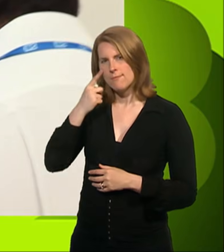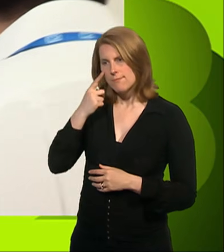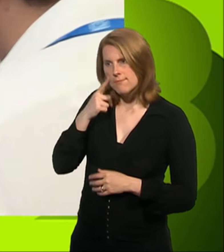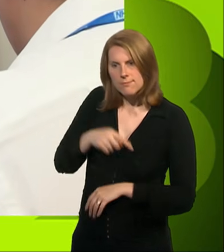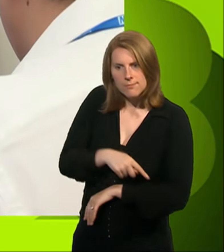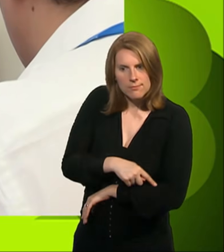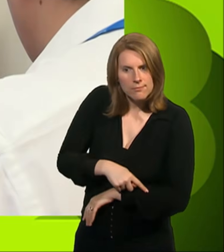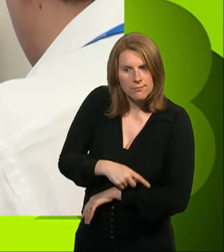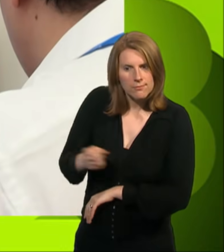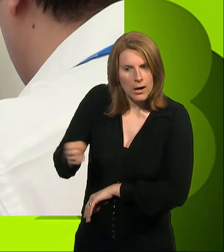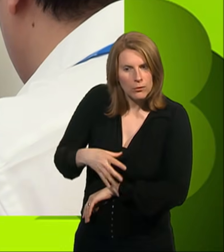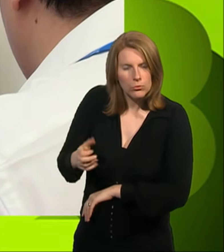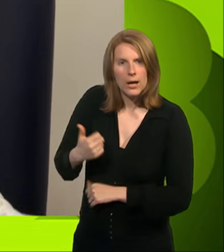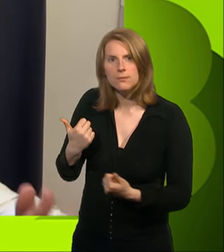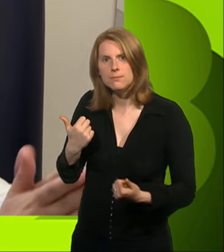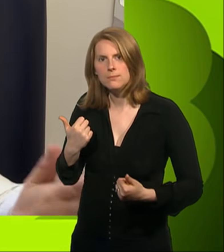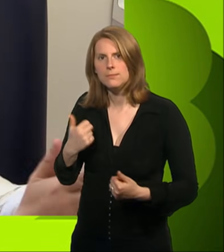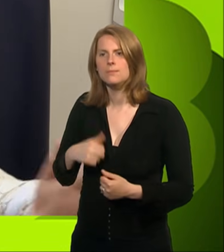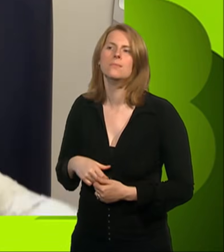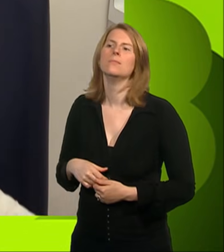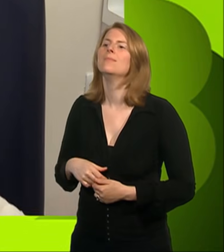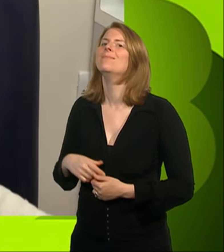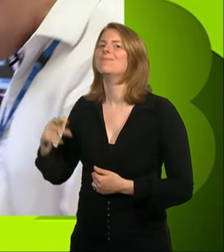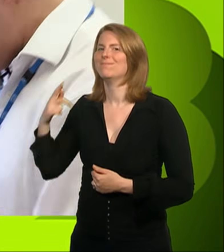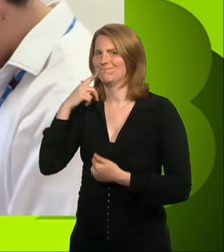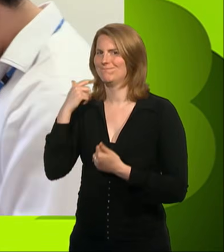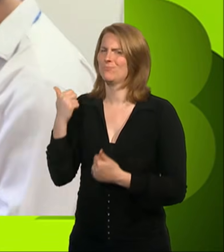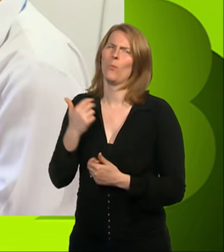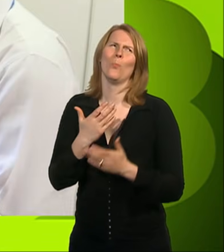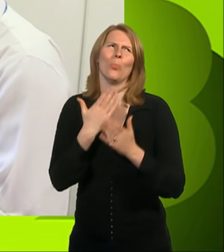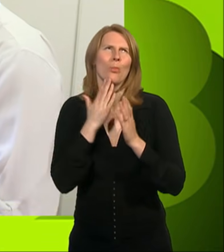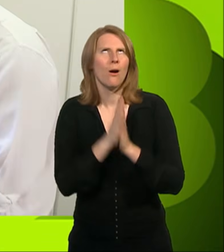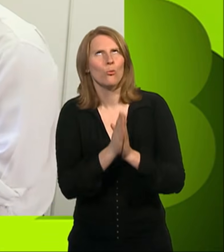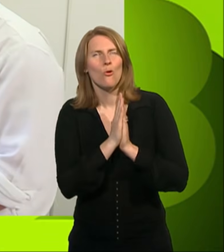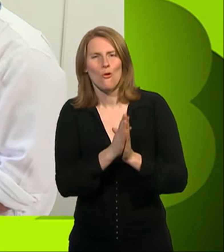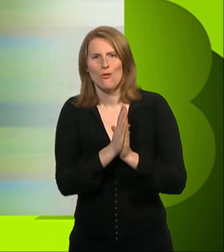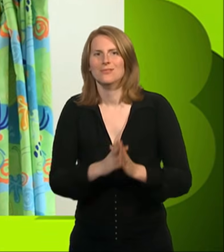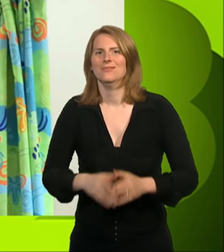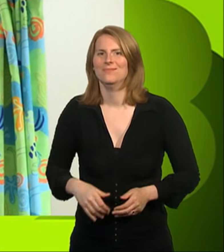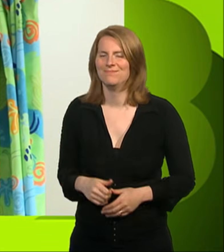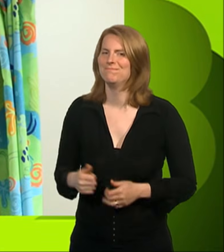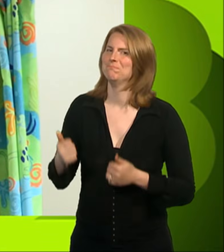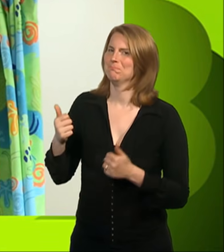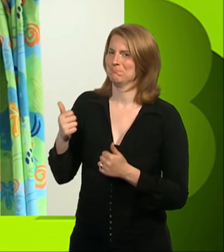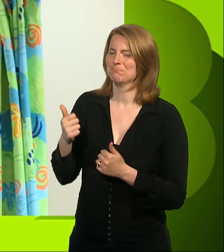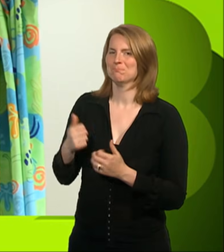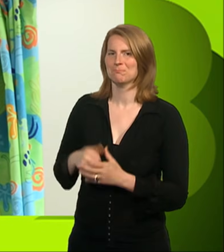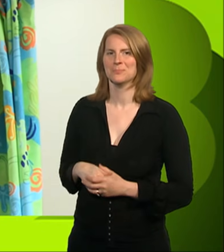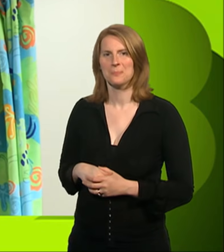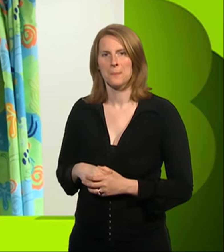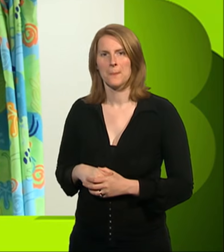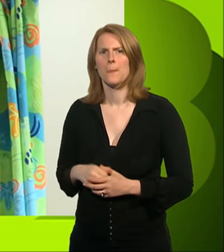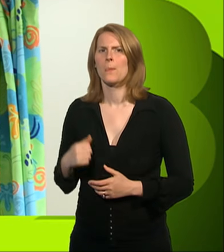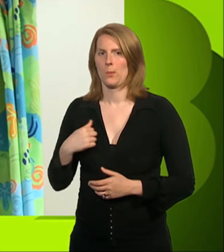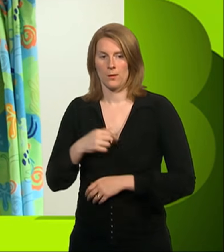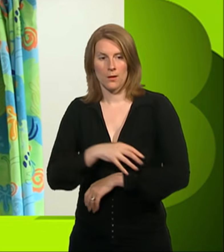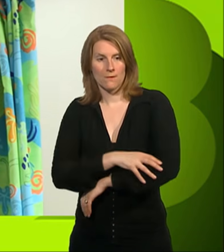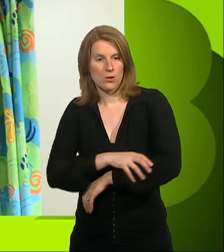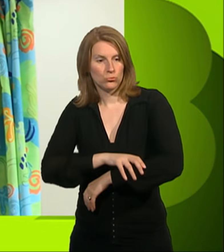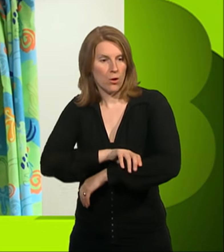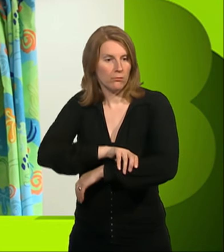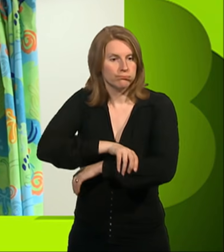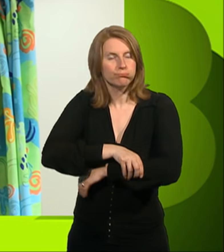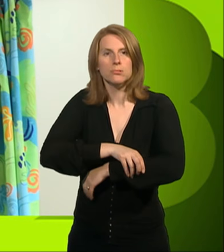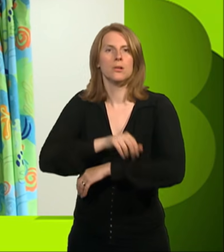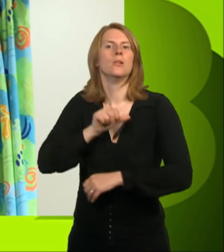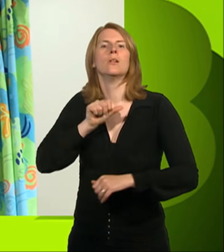healing. They look fine. Oh, thank God. It's good news for Charlie. Well, I'm happy with the position of the fracture.